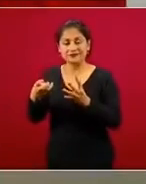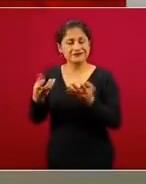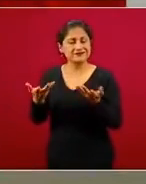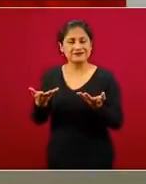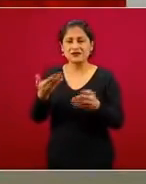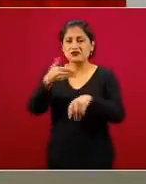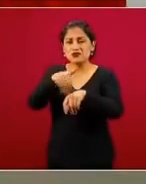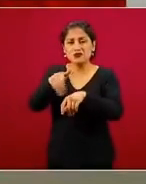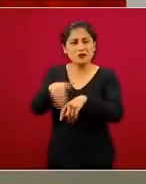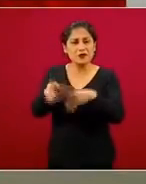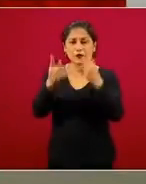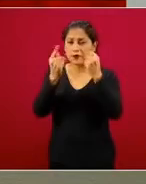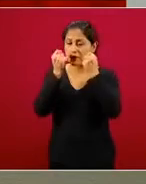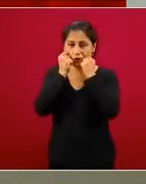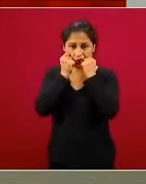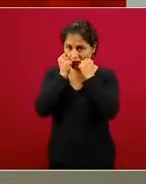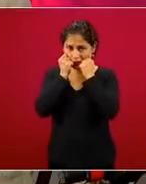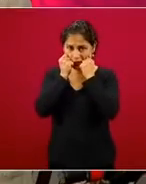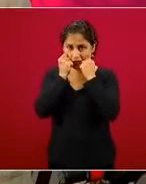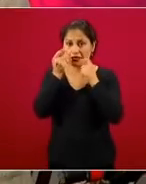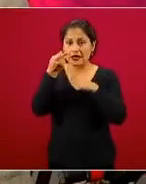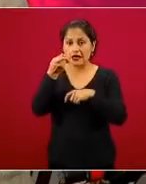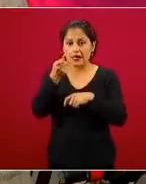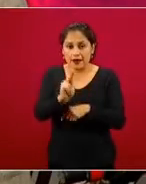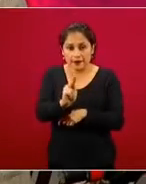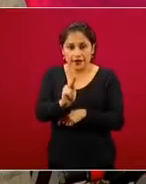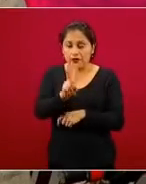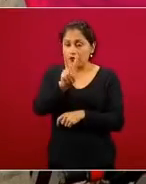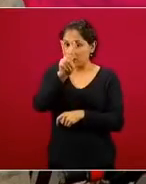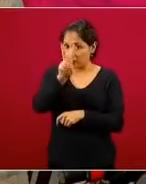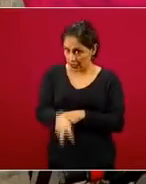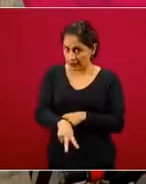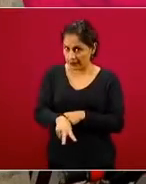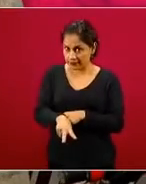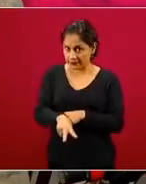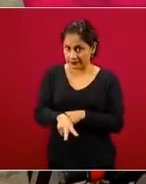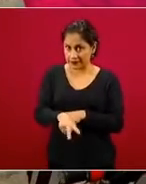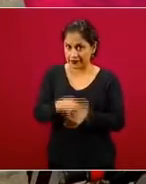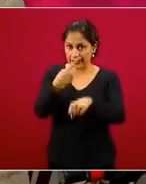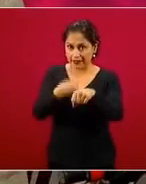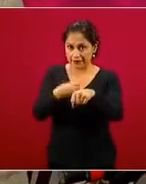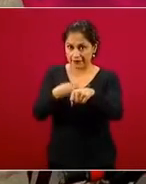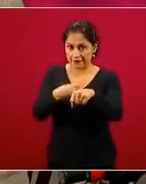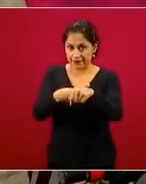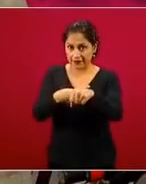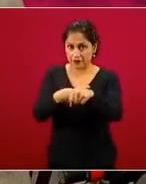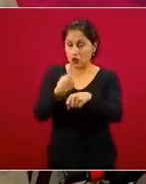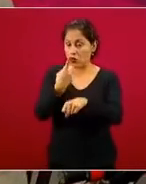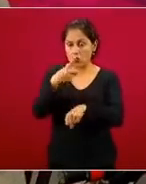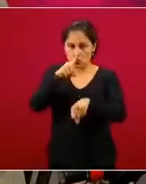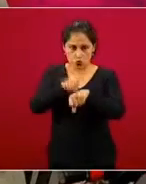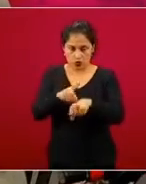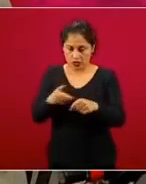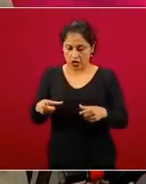it's 2 more and 2 more and 2 more, or 300 more and 300 more and 300 more. Means that